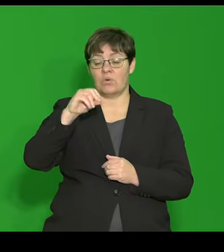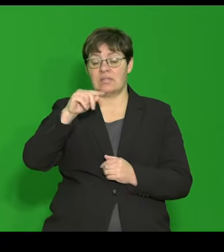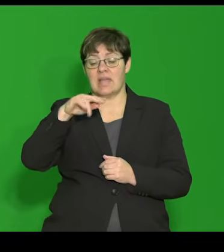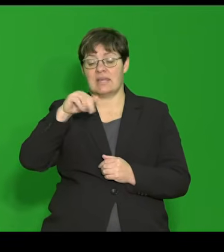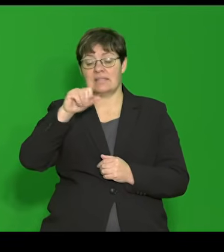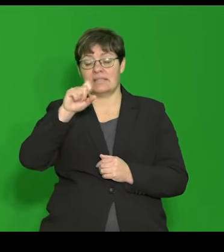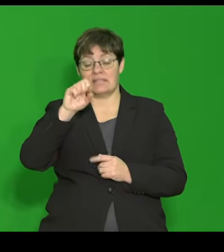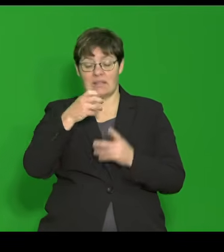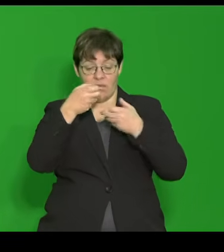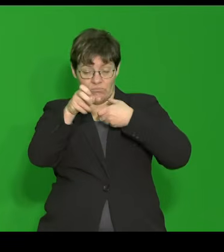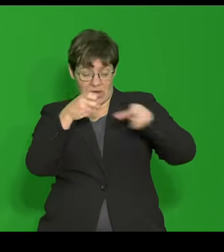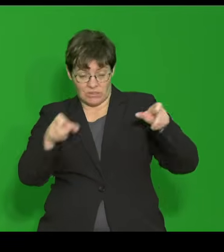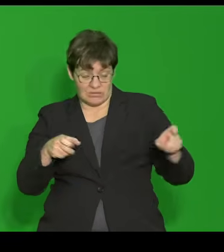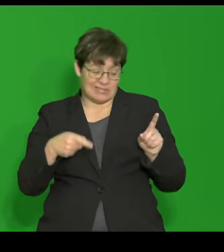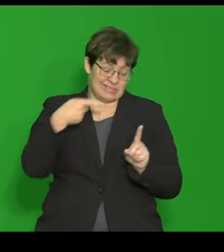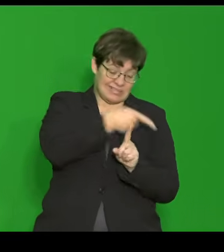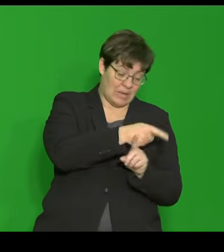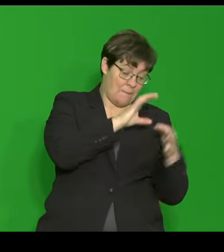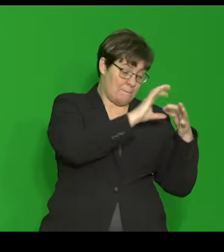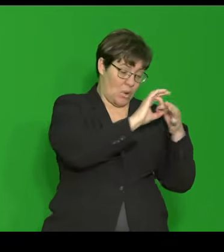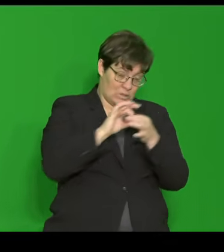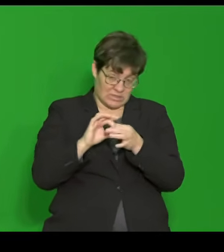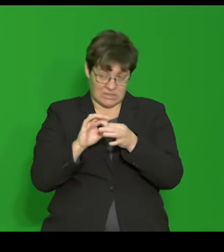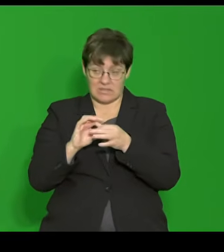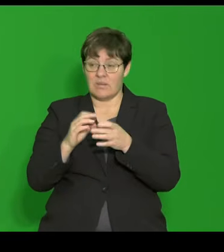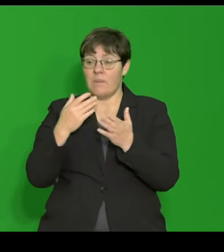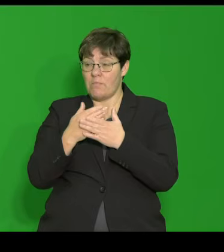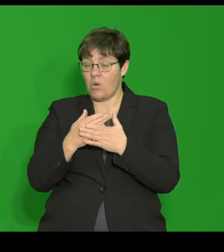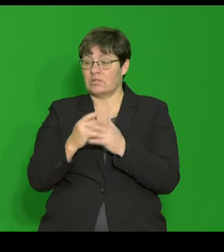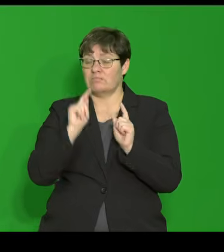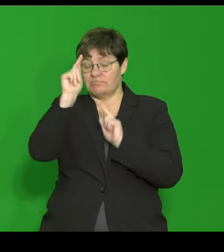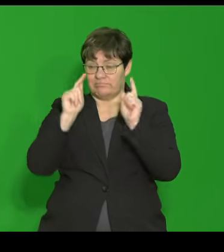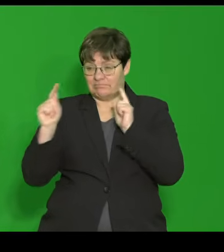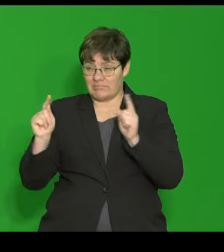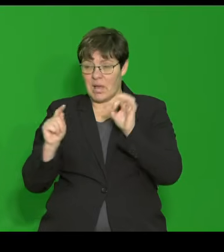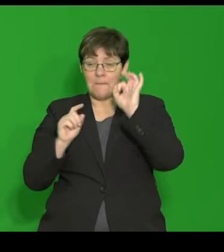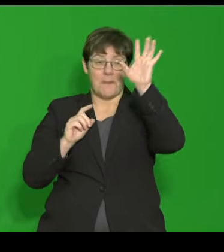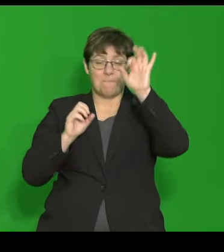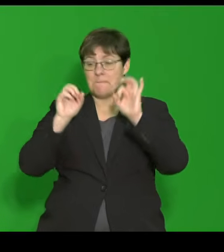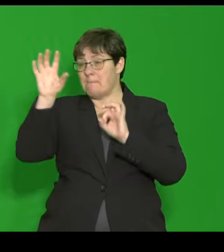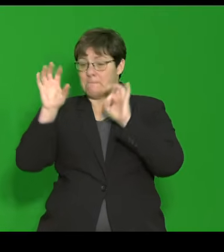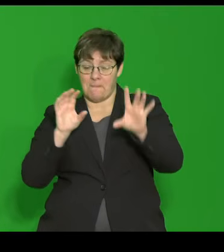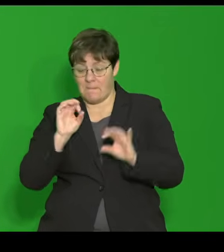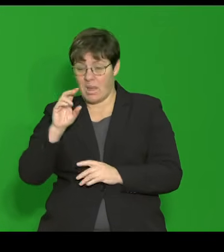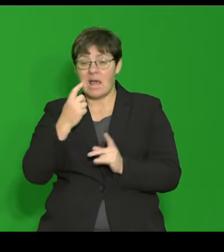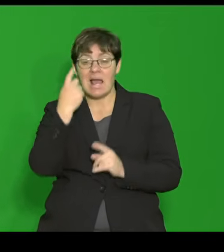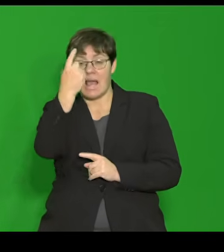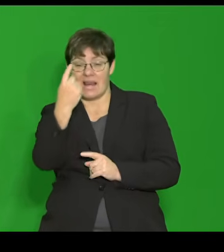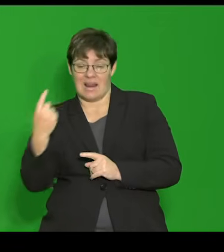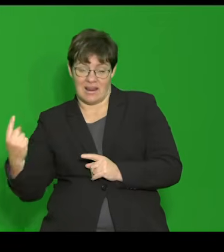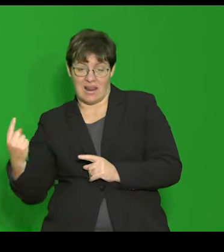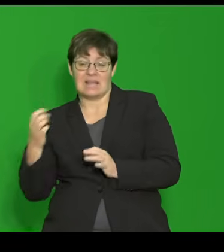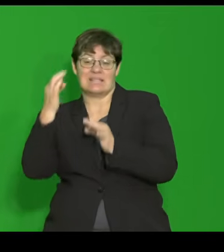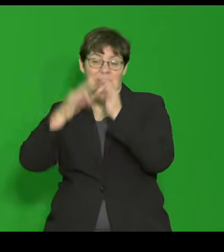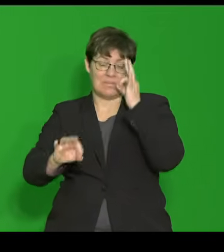proteases break down the peptide bonds into a series of steps, releasing the simplest